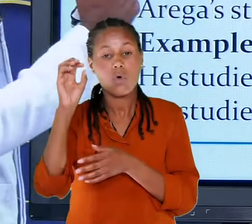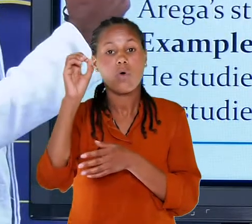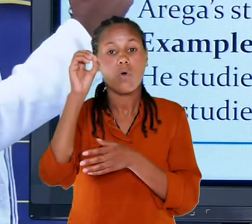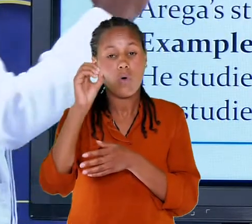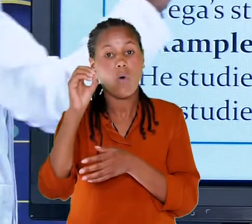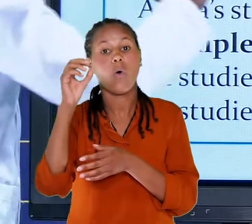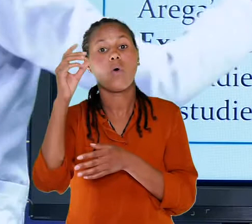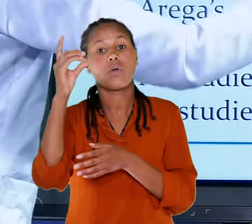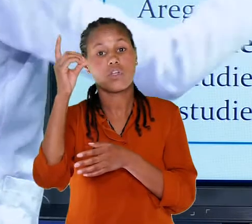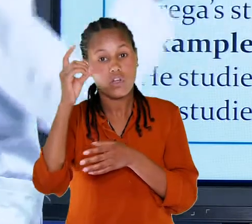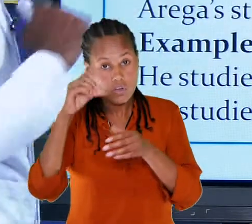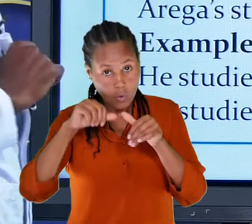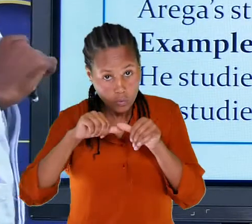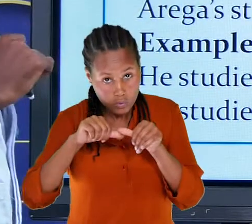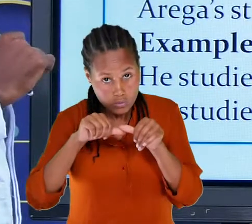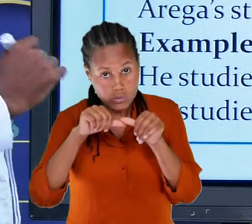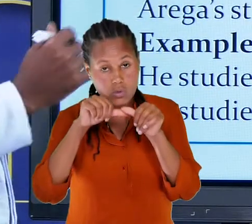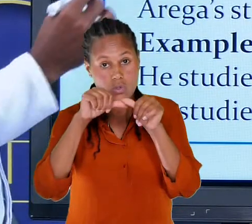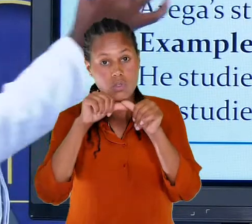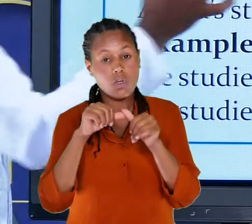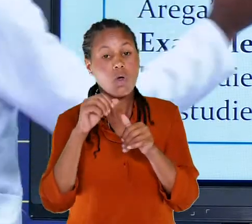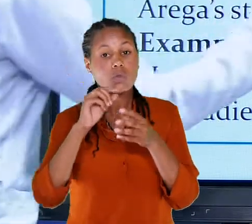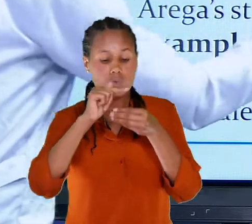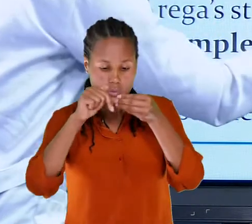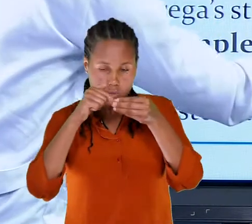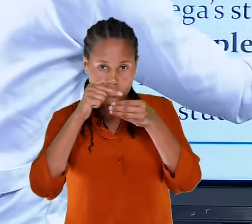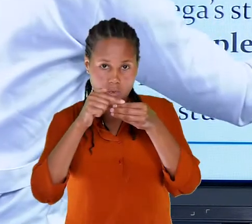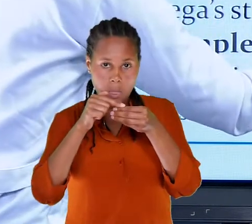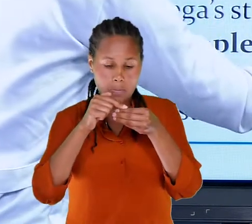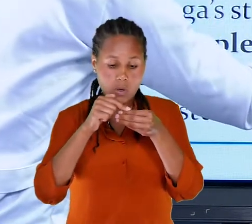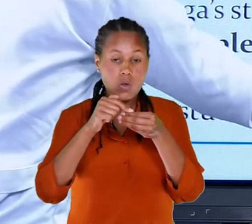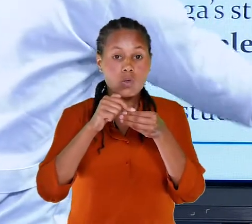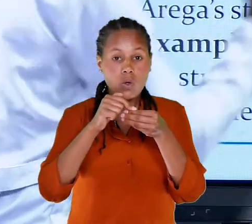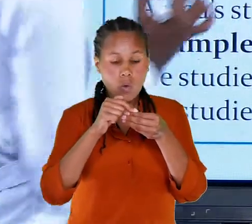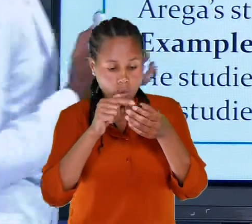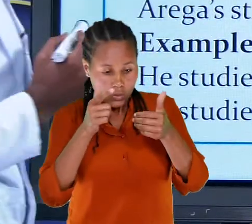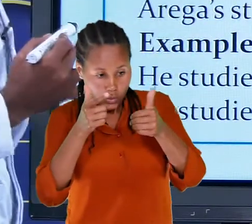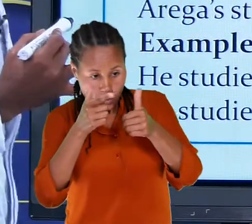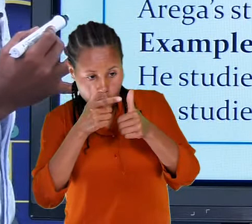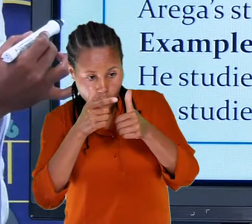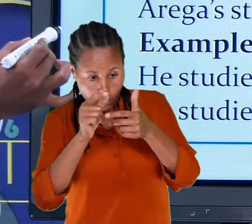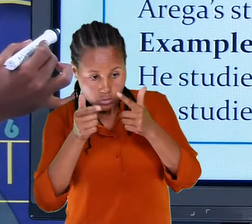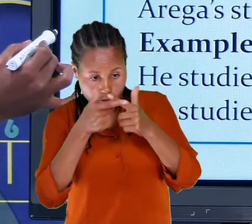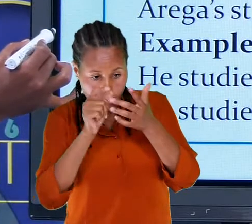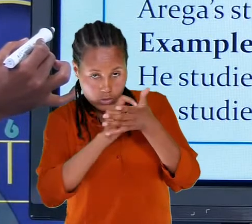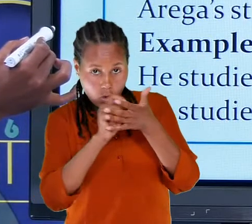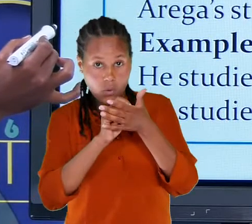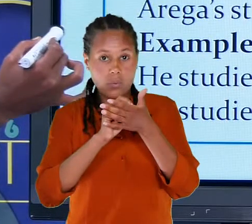M-O-N-D-A-Y. Monday. So, to write the next one, we have to start from capital T.